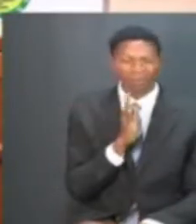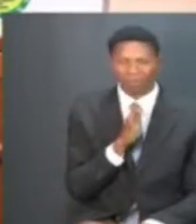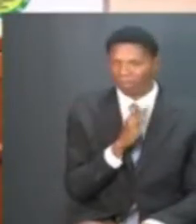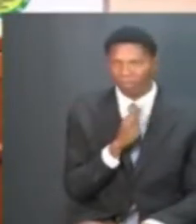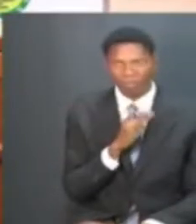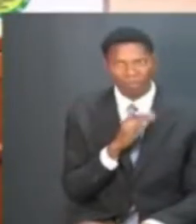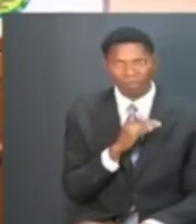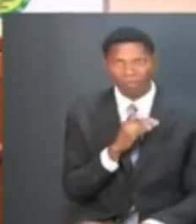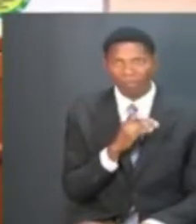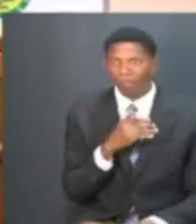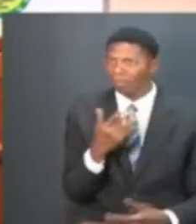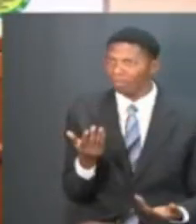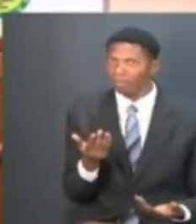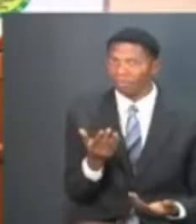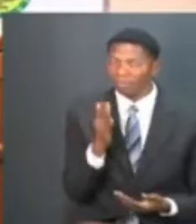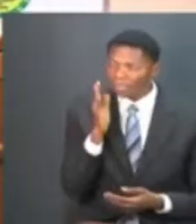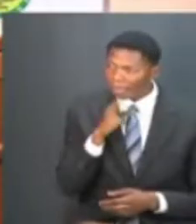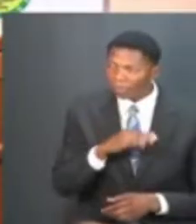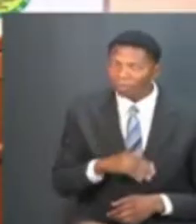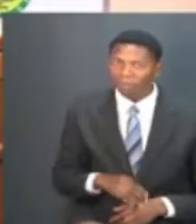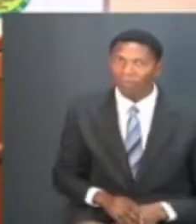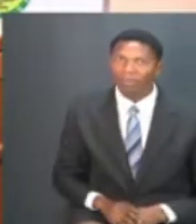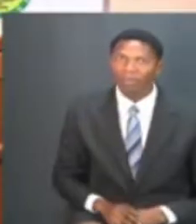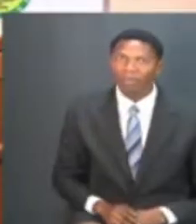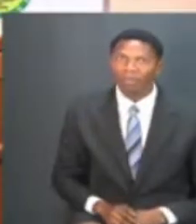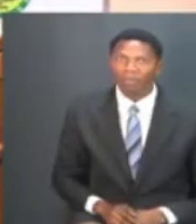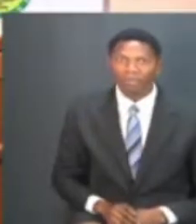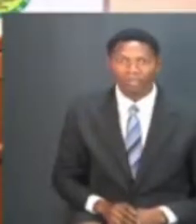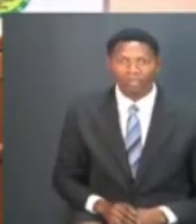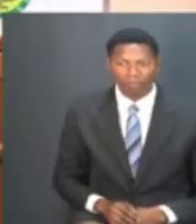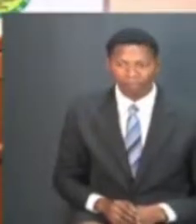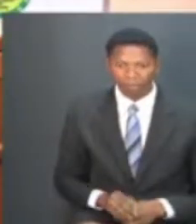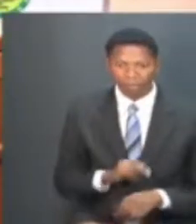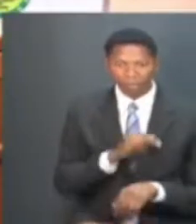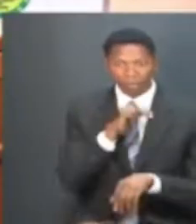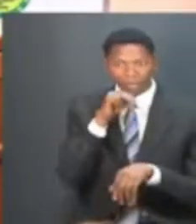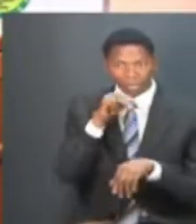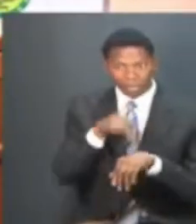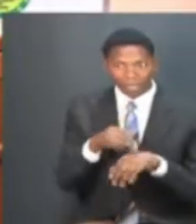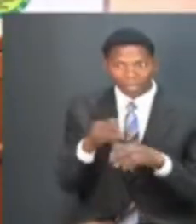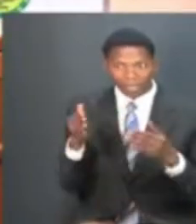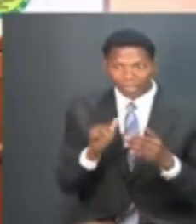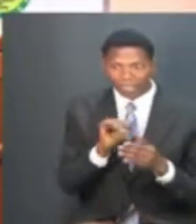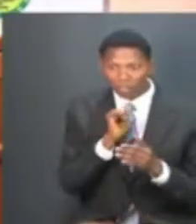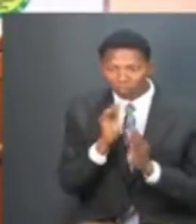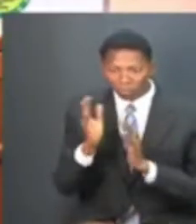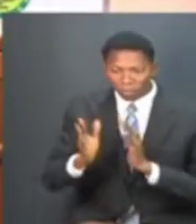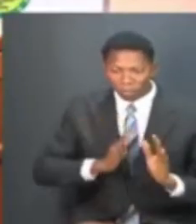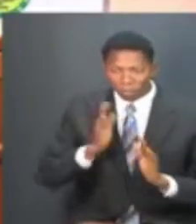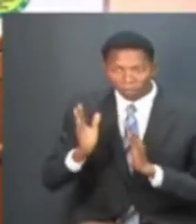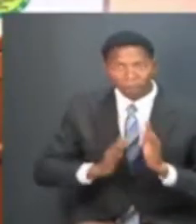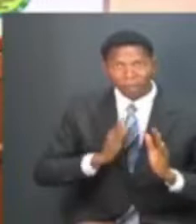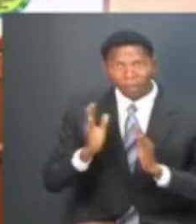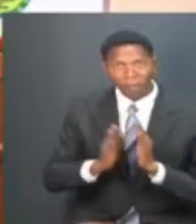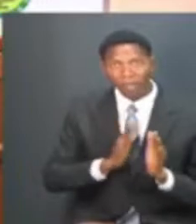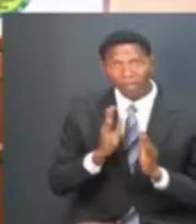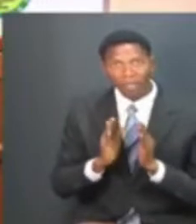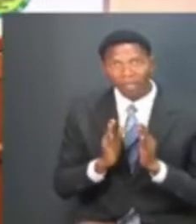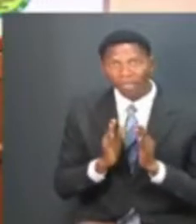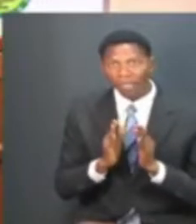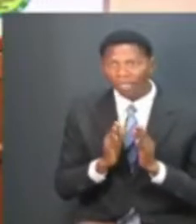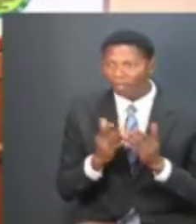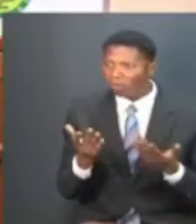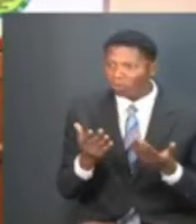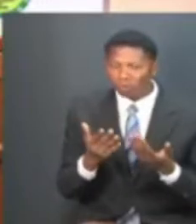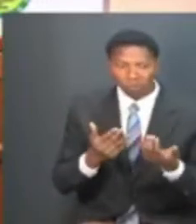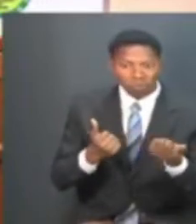so poor that if we as a nation don't put in measures to support the